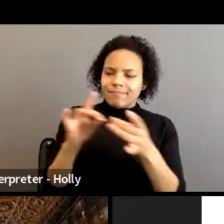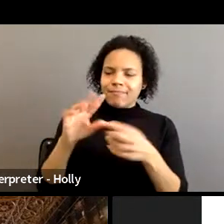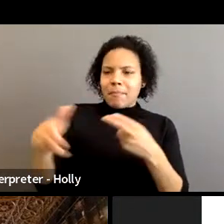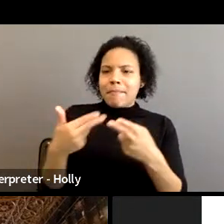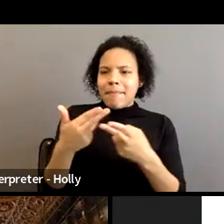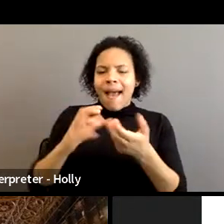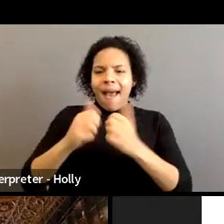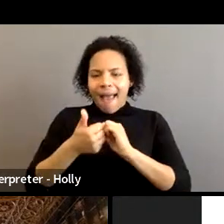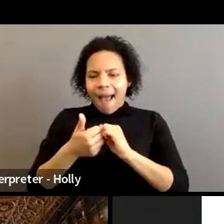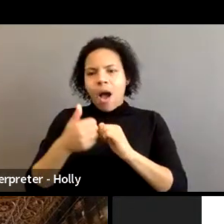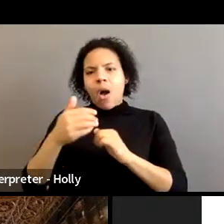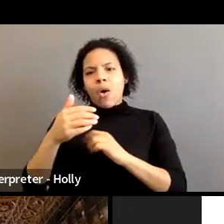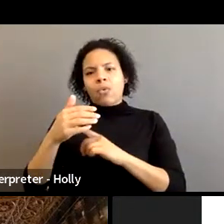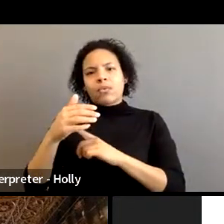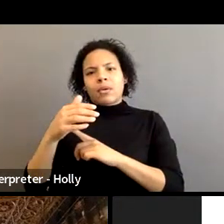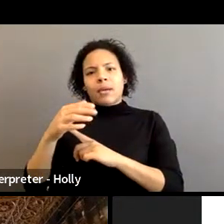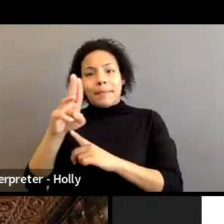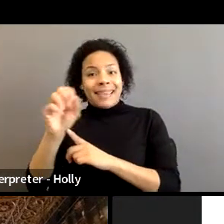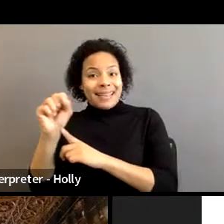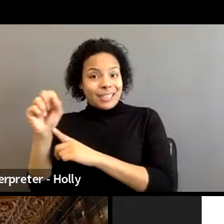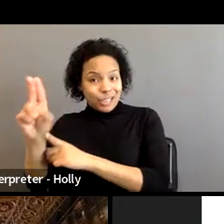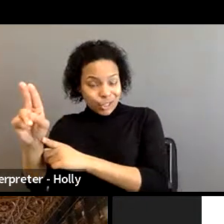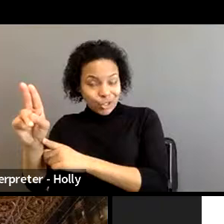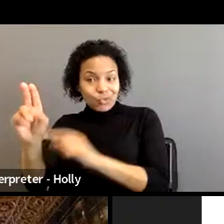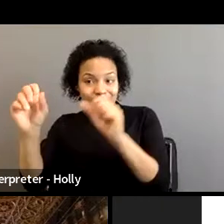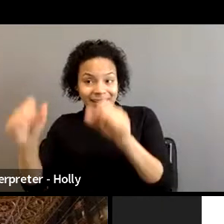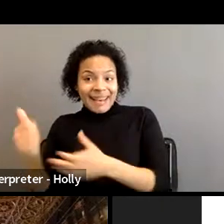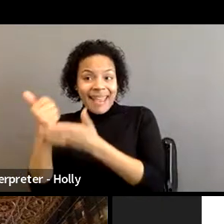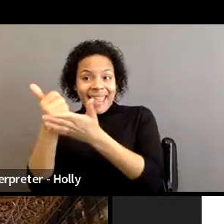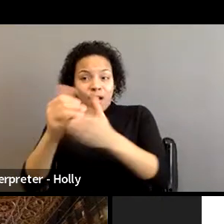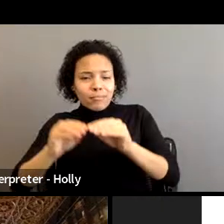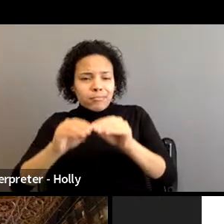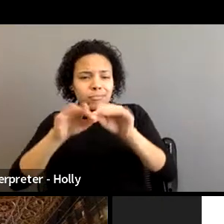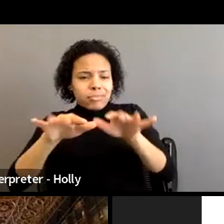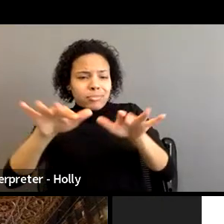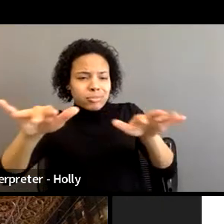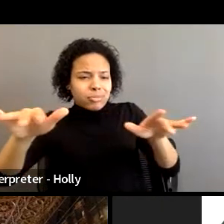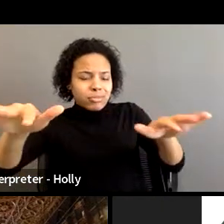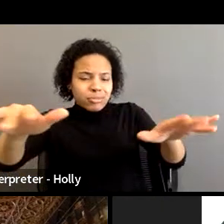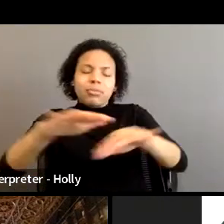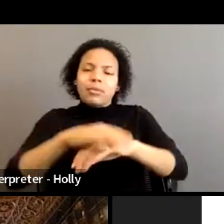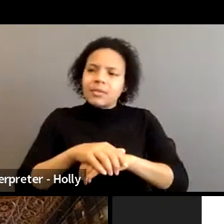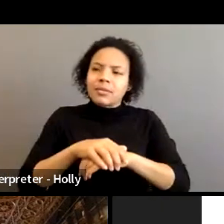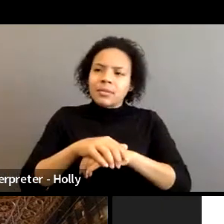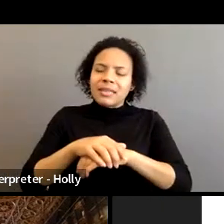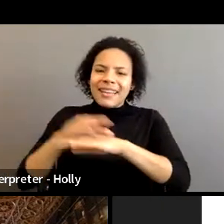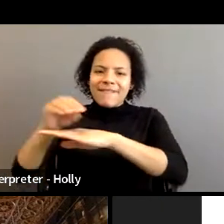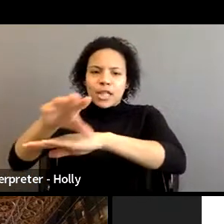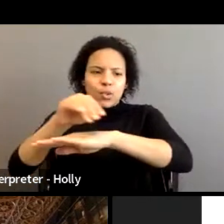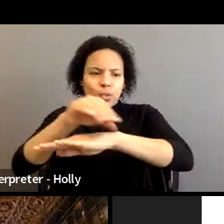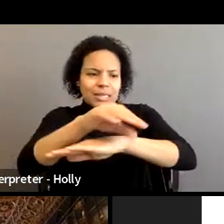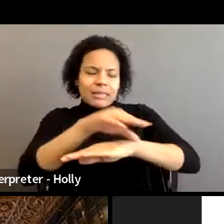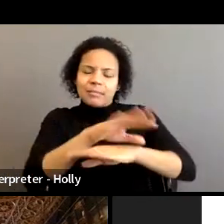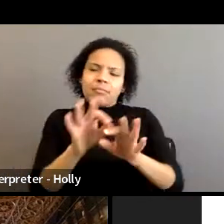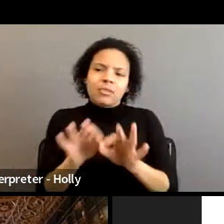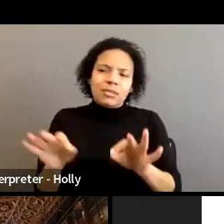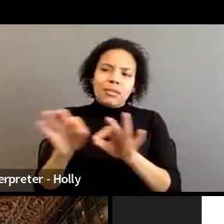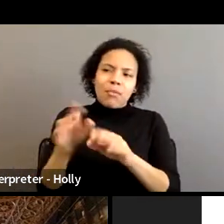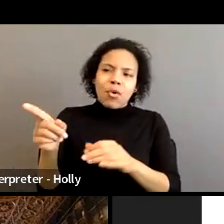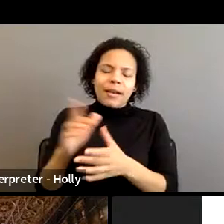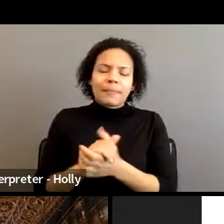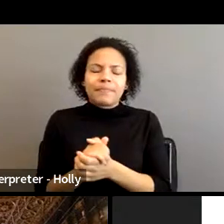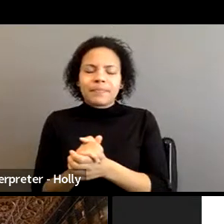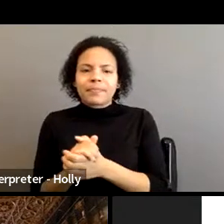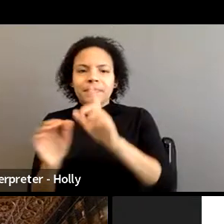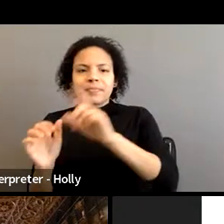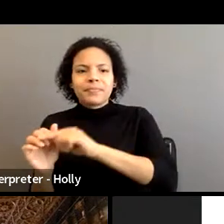across the community, across university communities. I love that concept. Thank you, Corey. Priscilla. Yeah, I